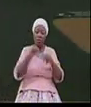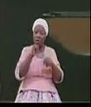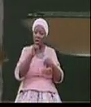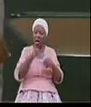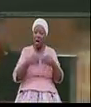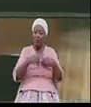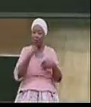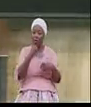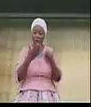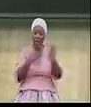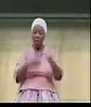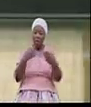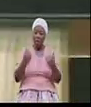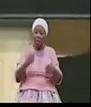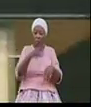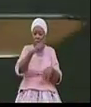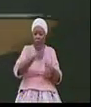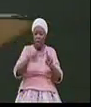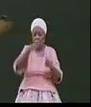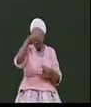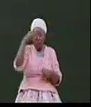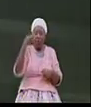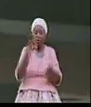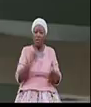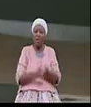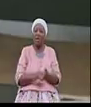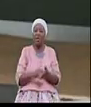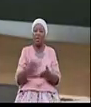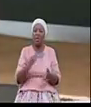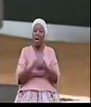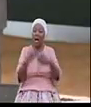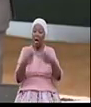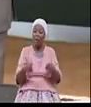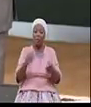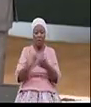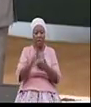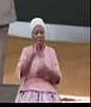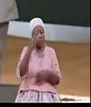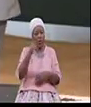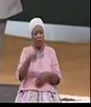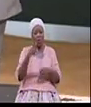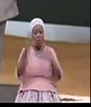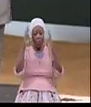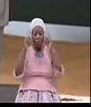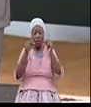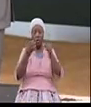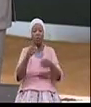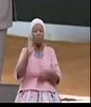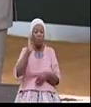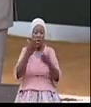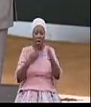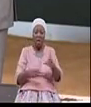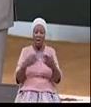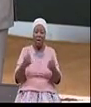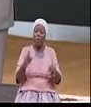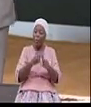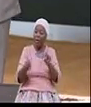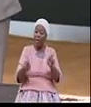that incident, that's why you're dying now. But as he gets you to